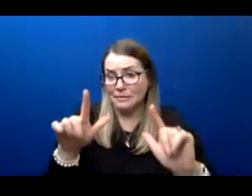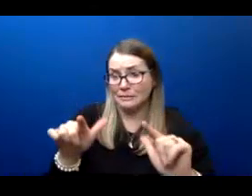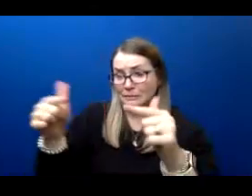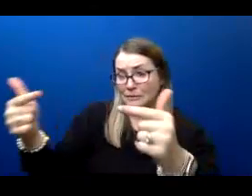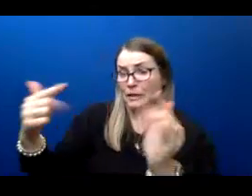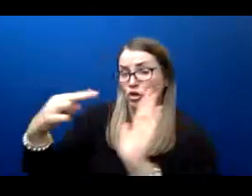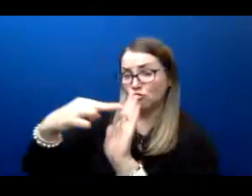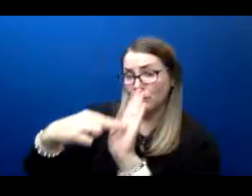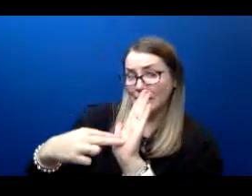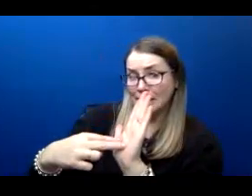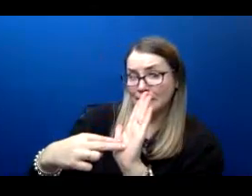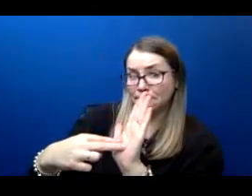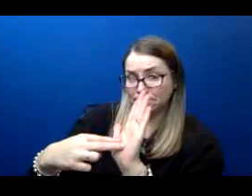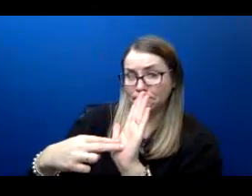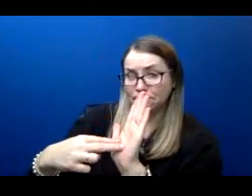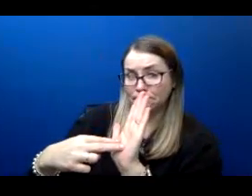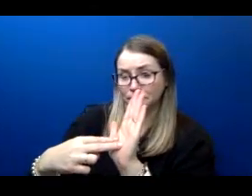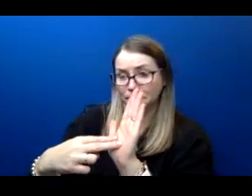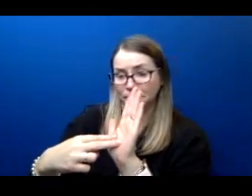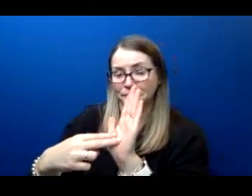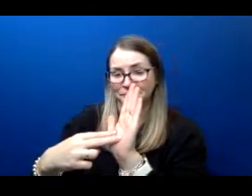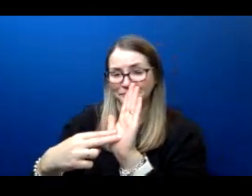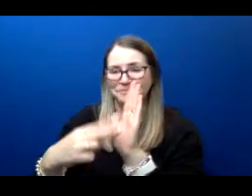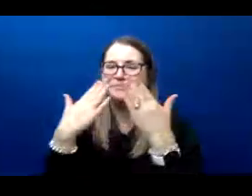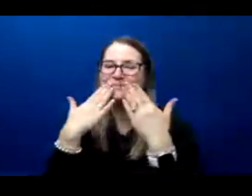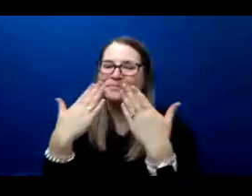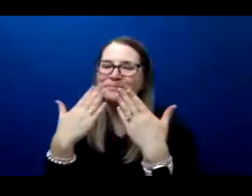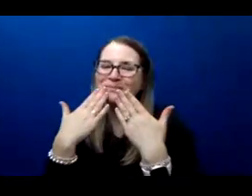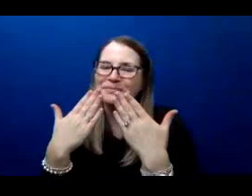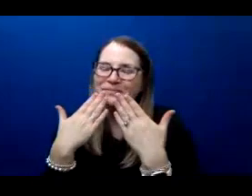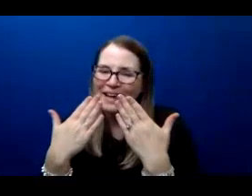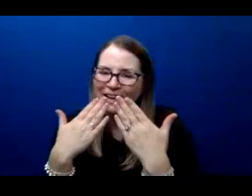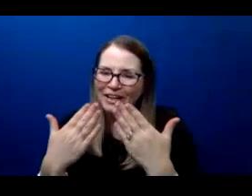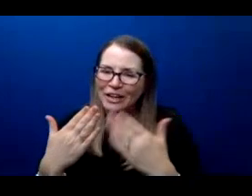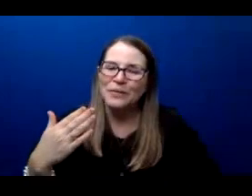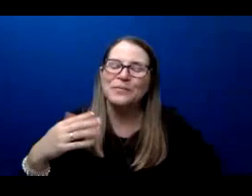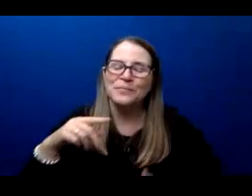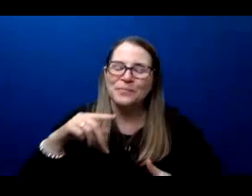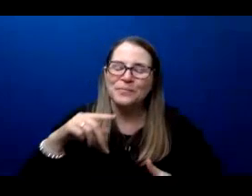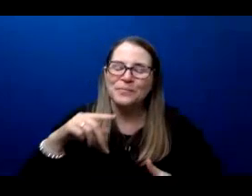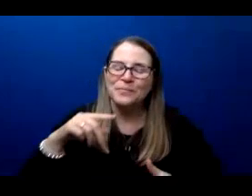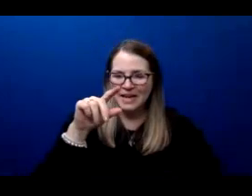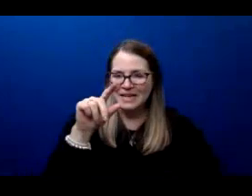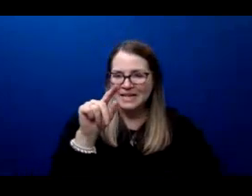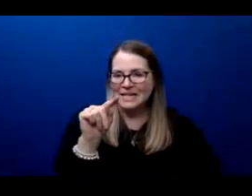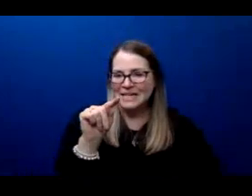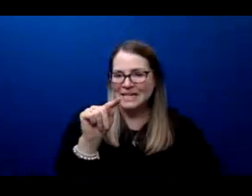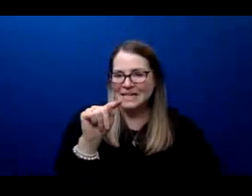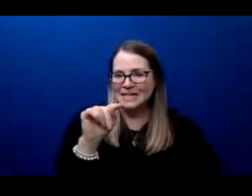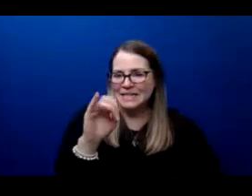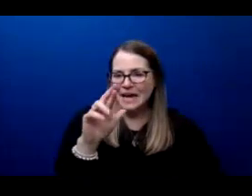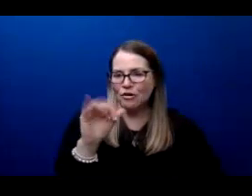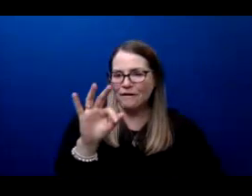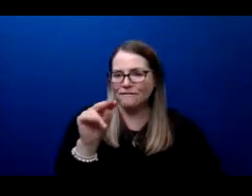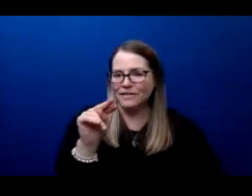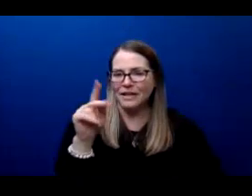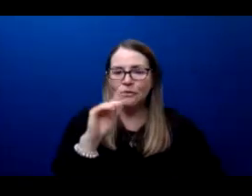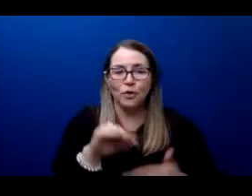land acknowledgement. Thank you, Mr. Chair. Again, this is Tiara Flynn for the record. For our